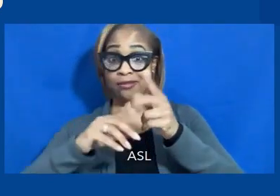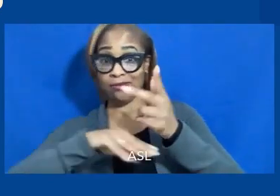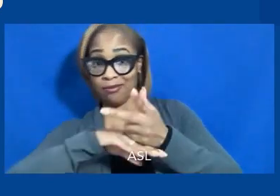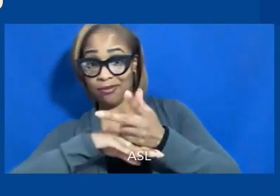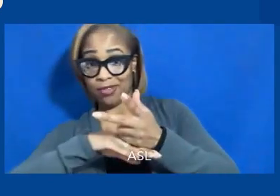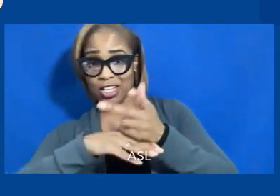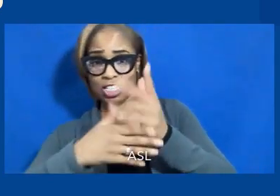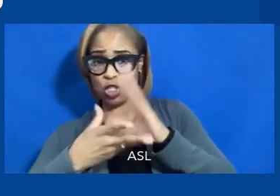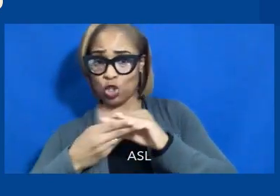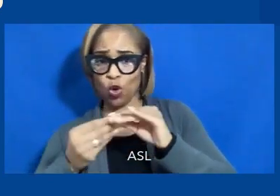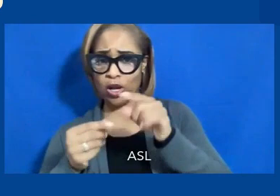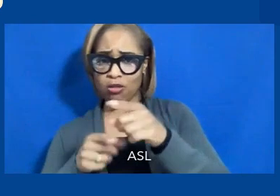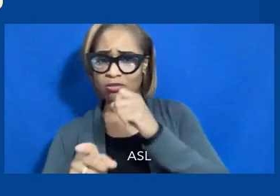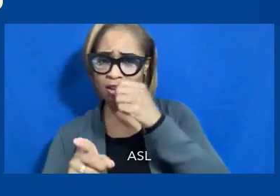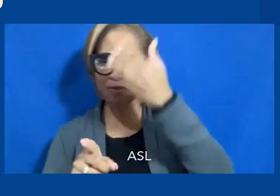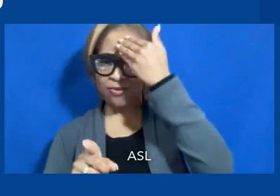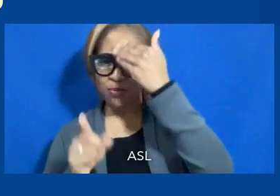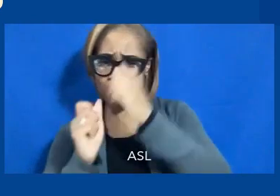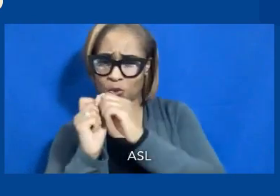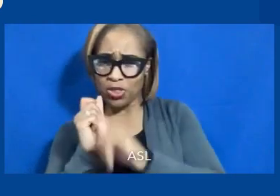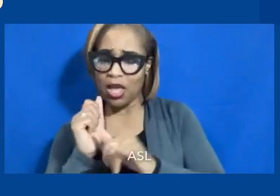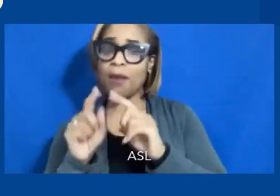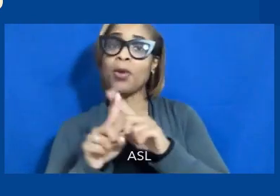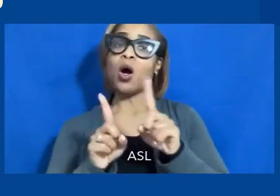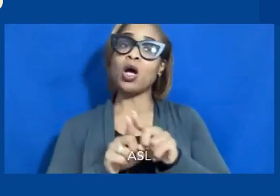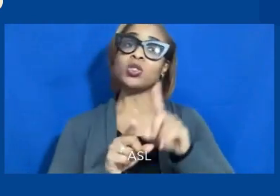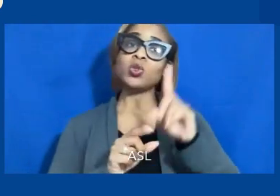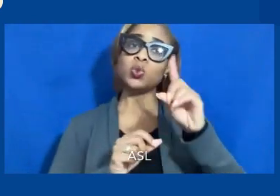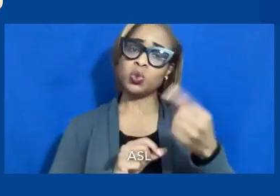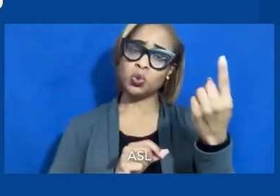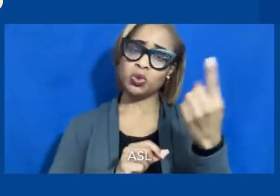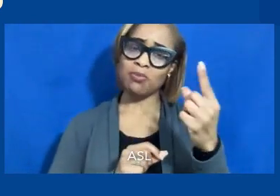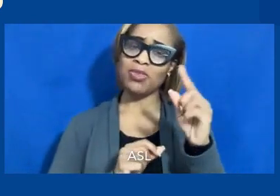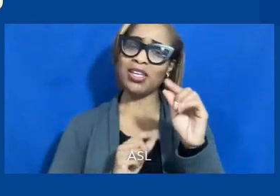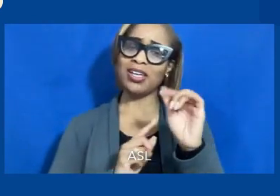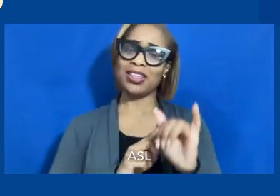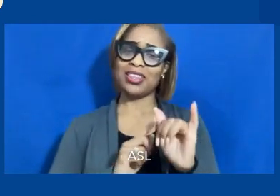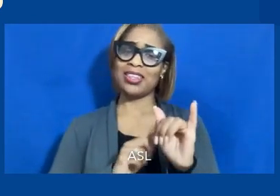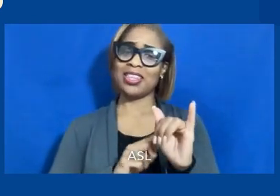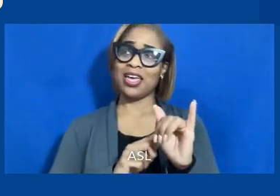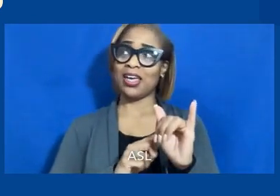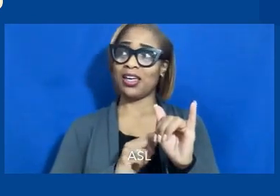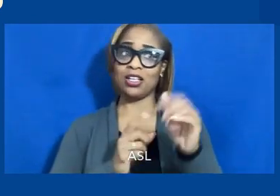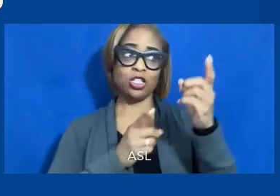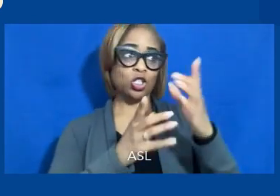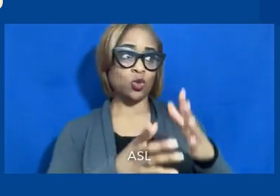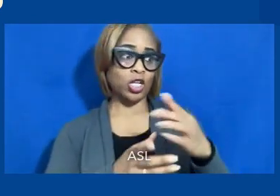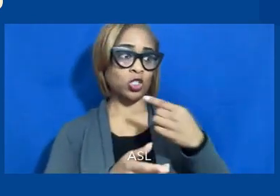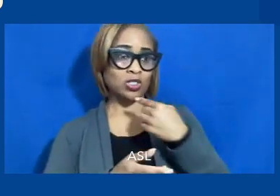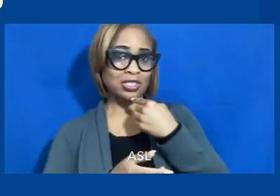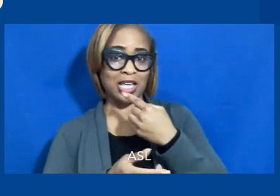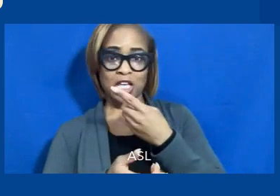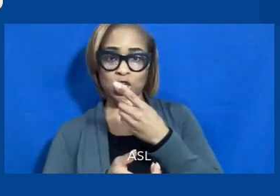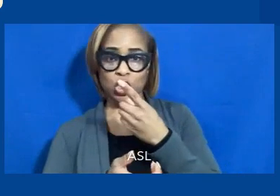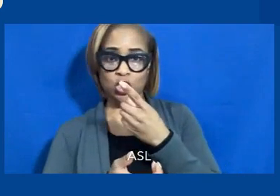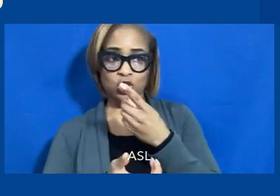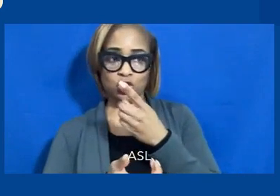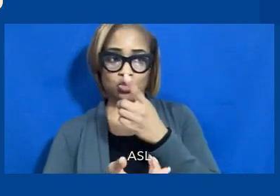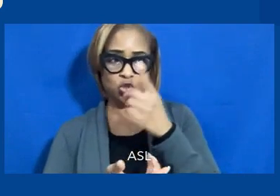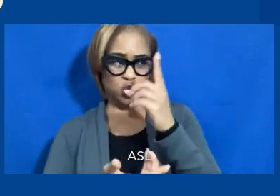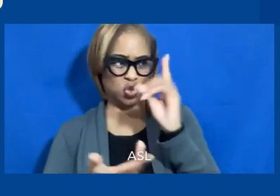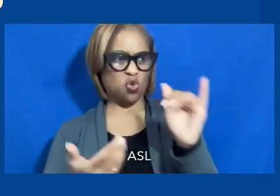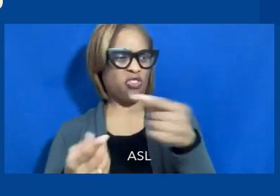even familiar with, but then also do something that's in service of a director that you don't have a close relationship with.